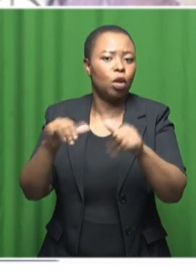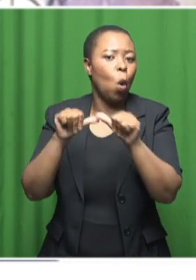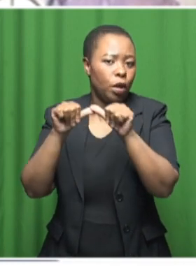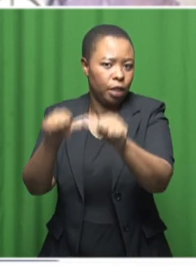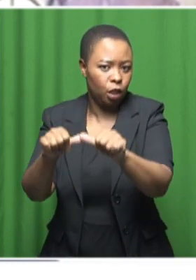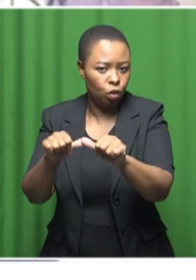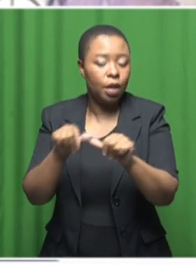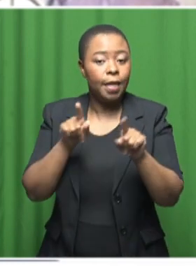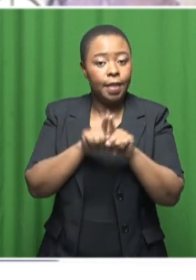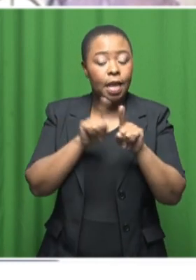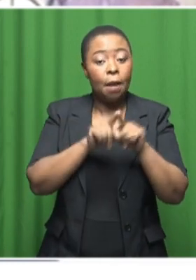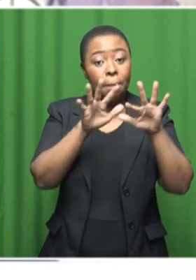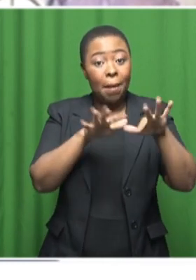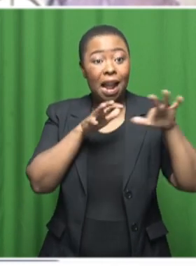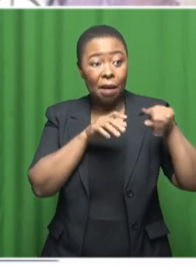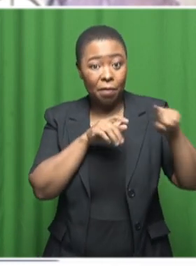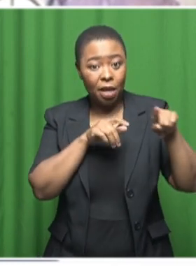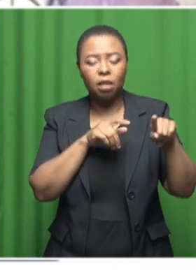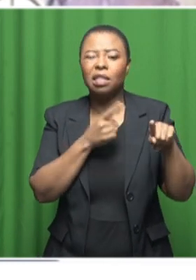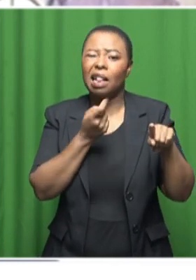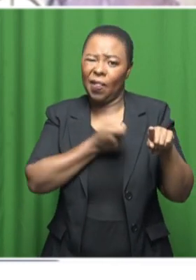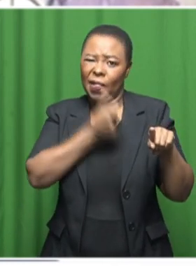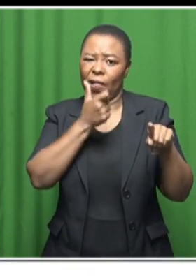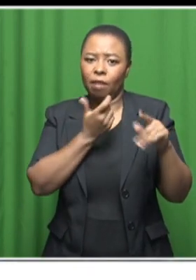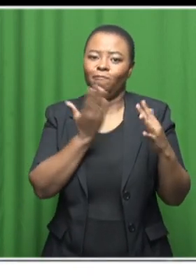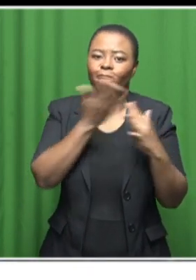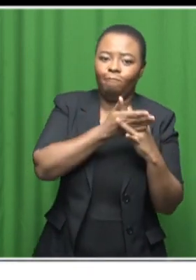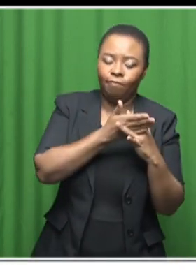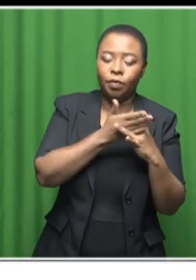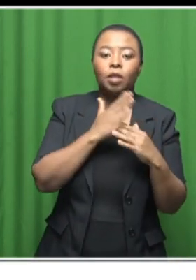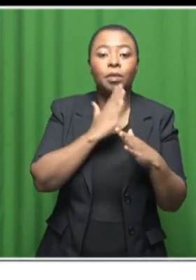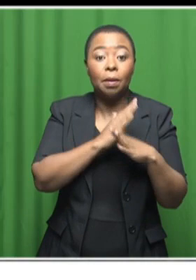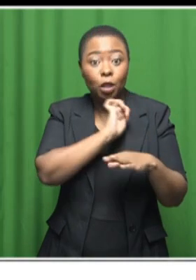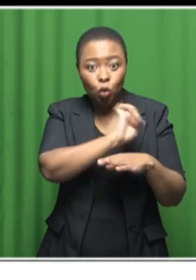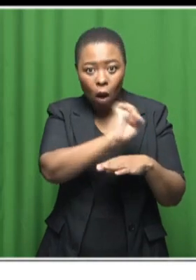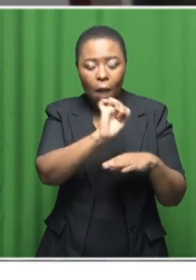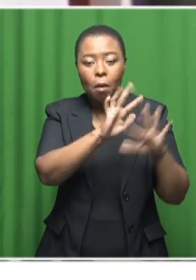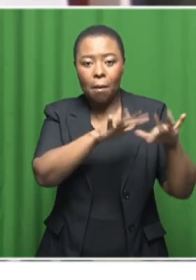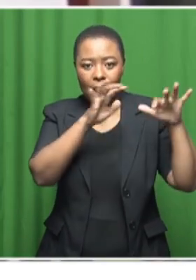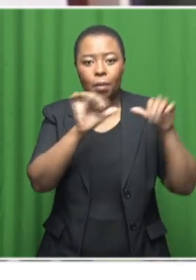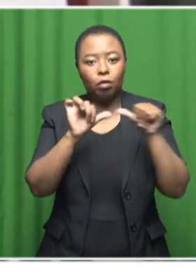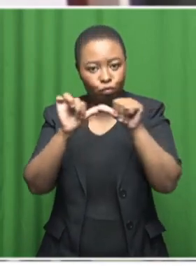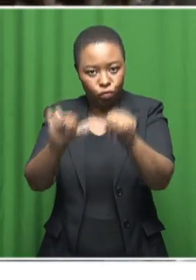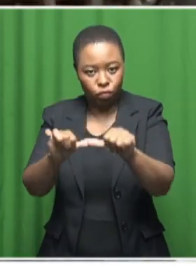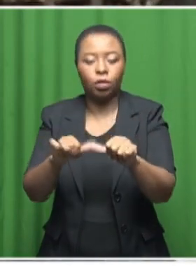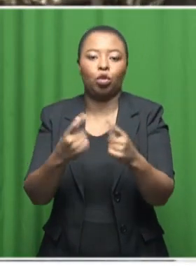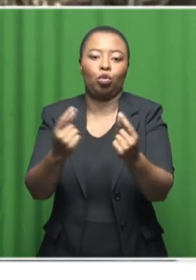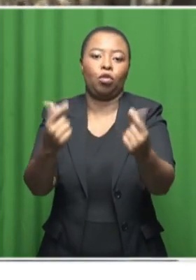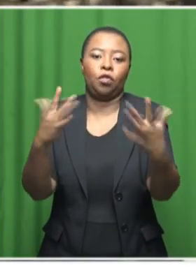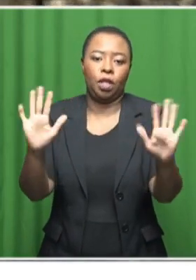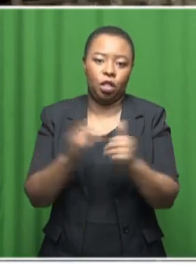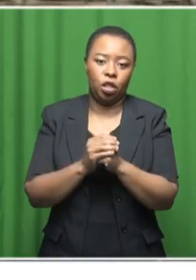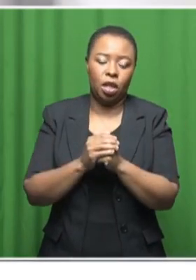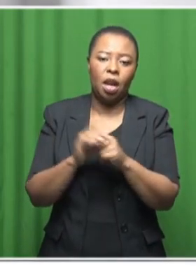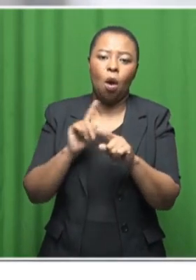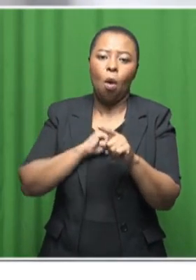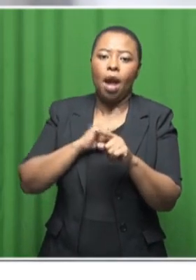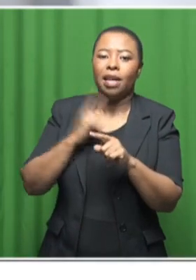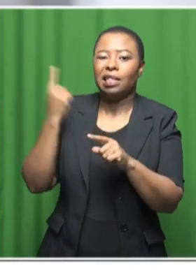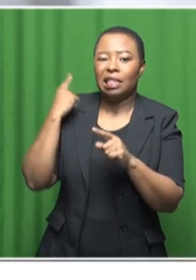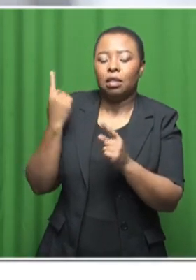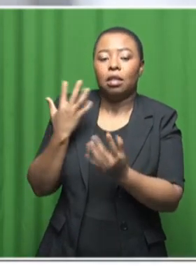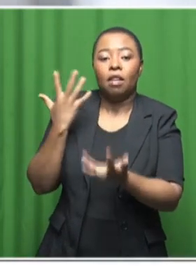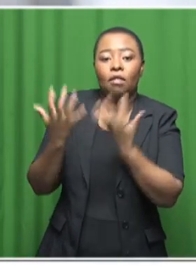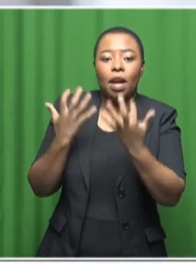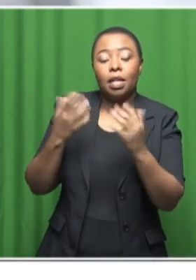that there was minimal interruption in its work. The man accused of breaking into Parliament when the fire started, Zandile